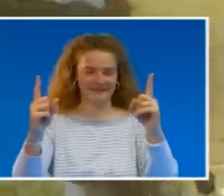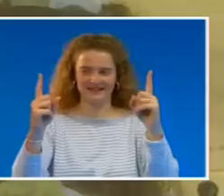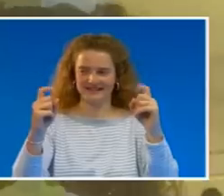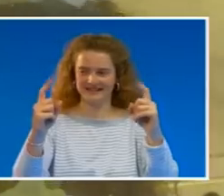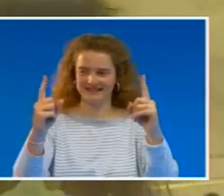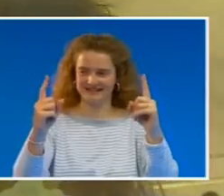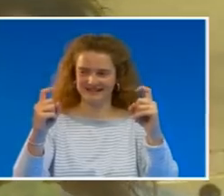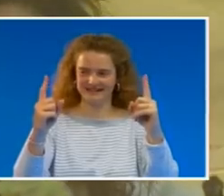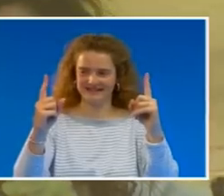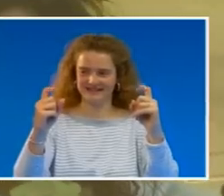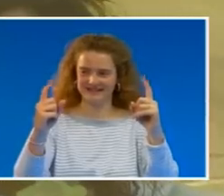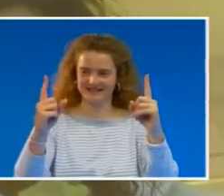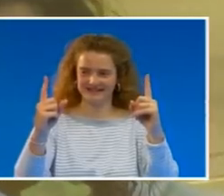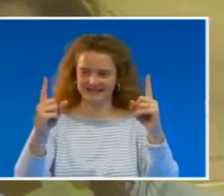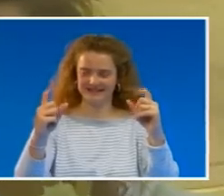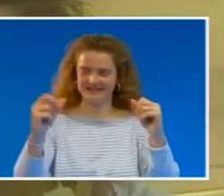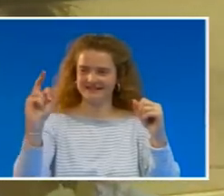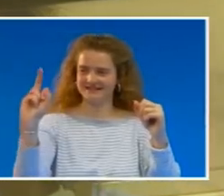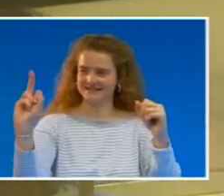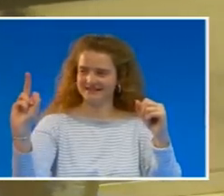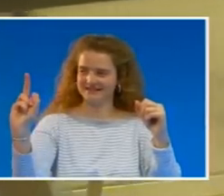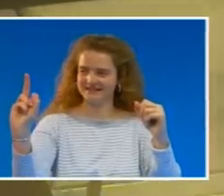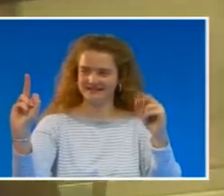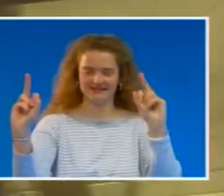Here I am, how do you do?